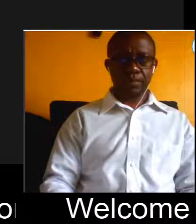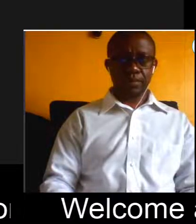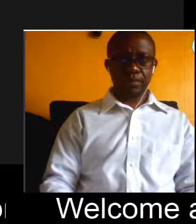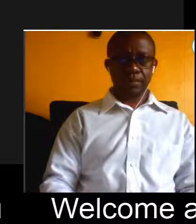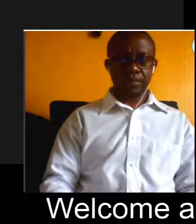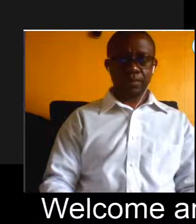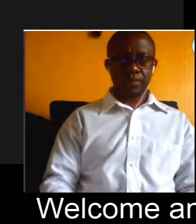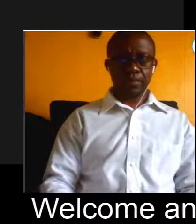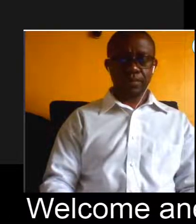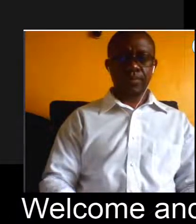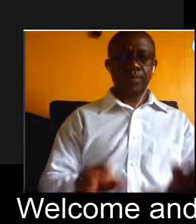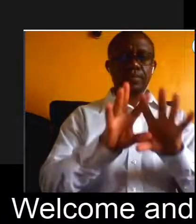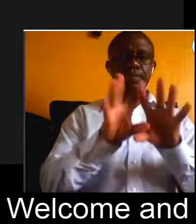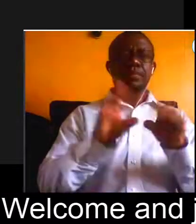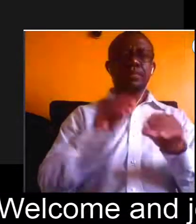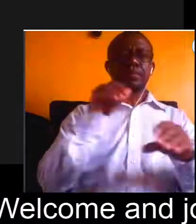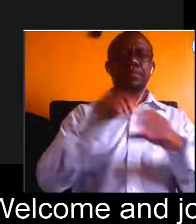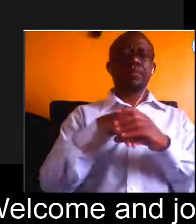English if you can?